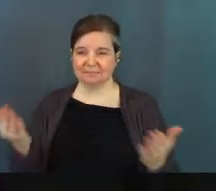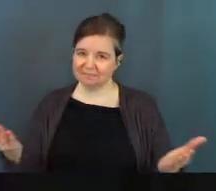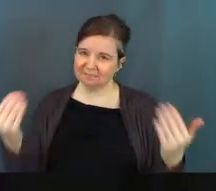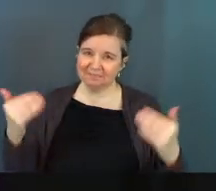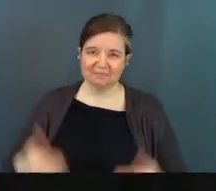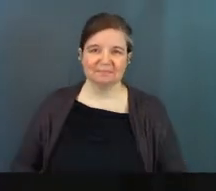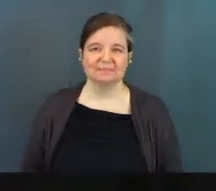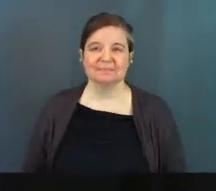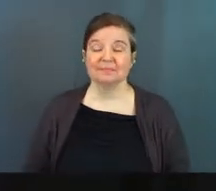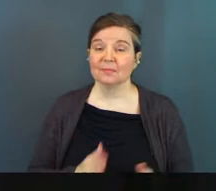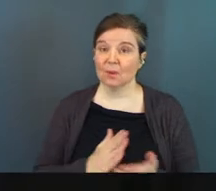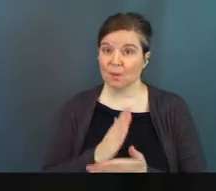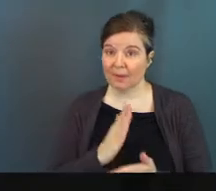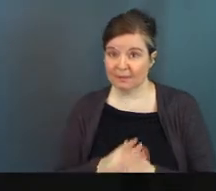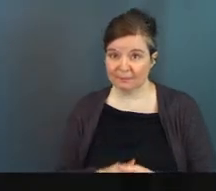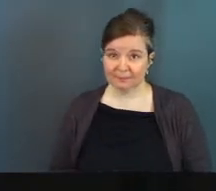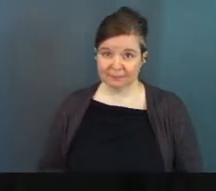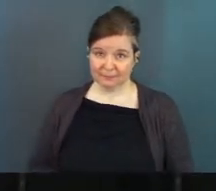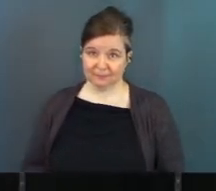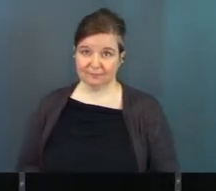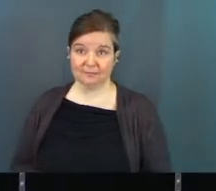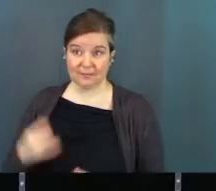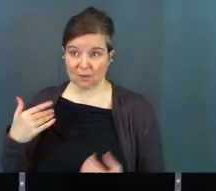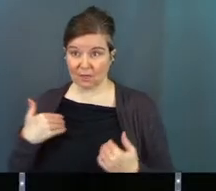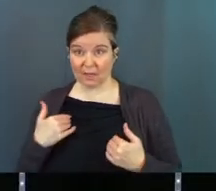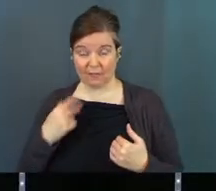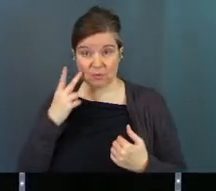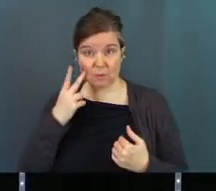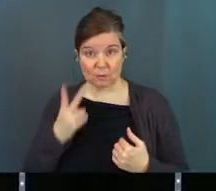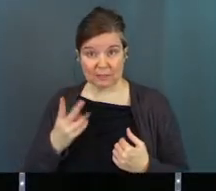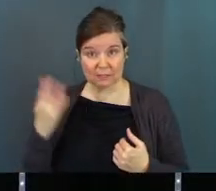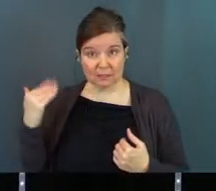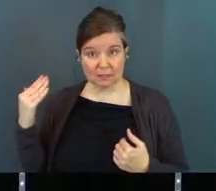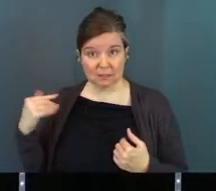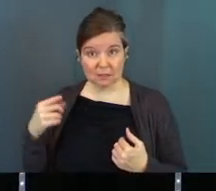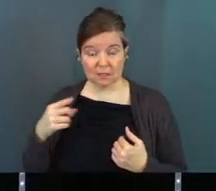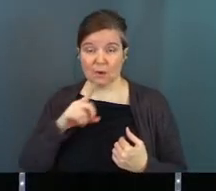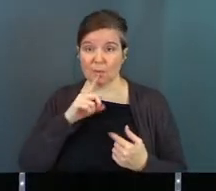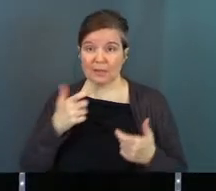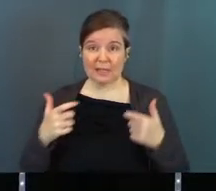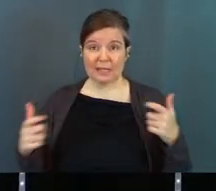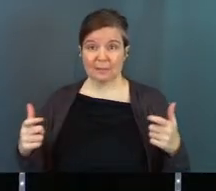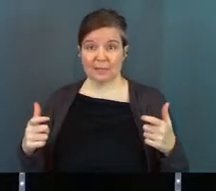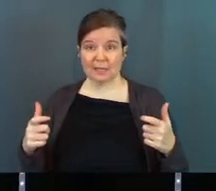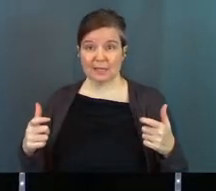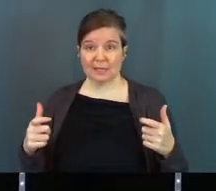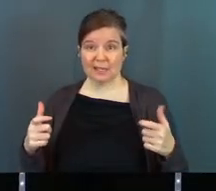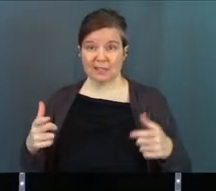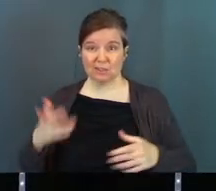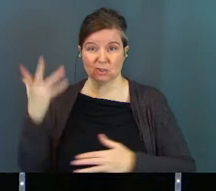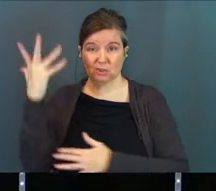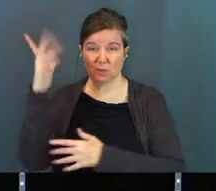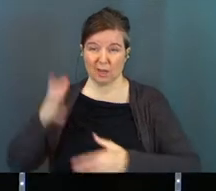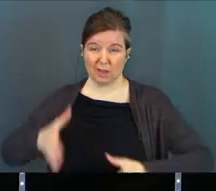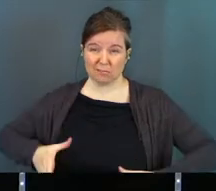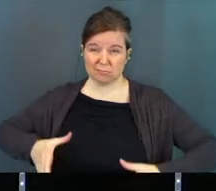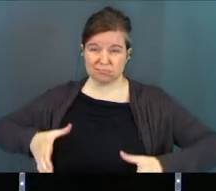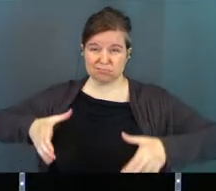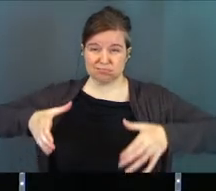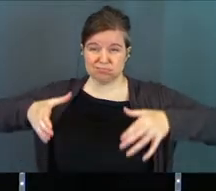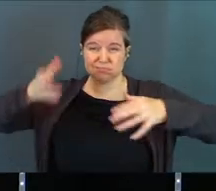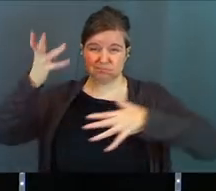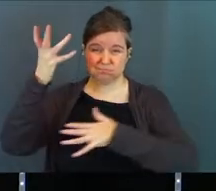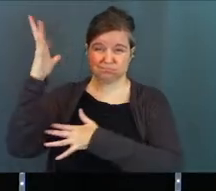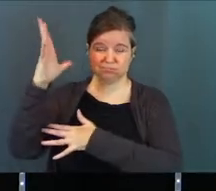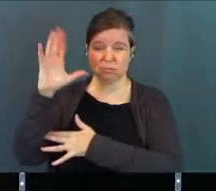Amen. All right. Has anybody ever seen a really big, like, sequoia tree before? Have ever heard of the sequoia